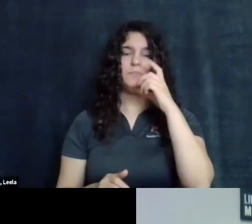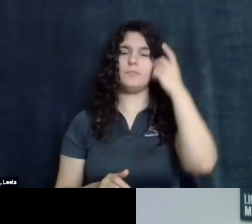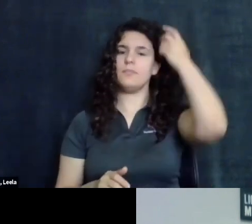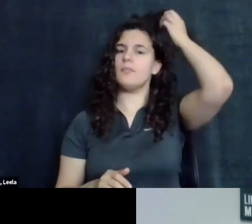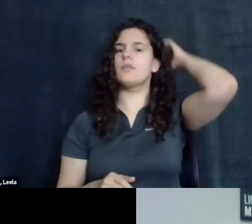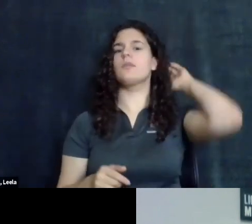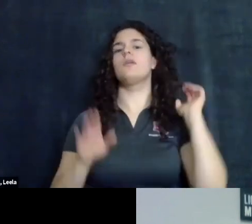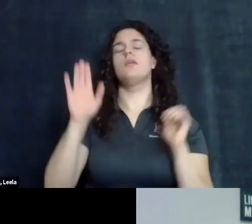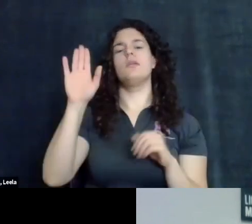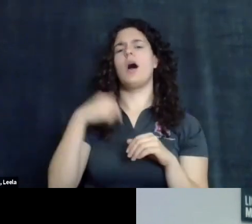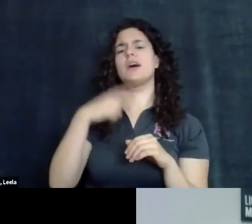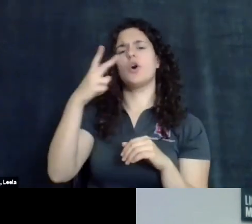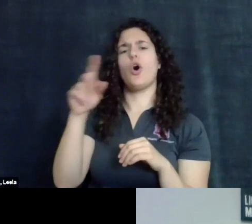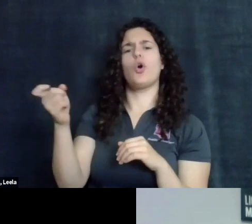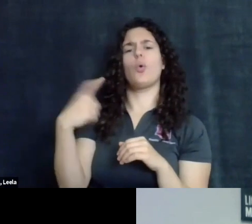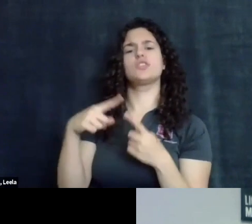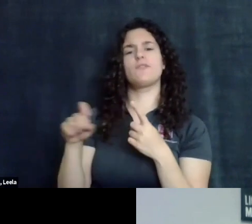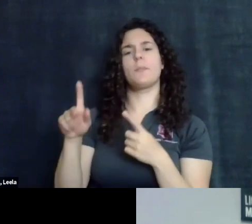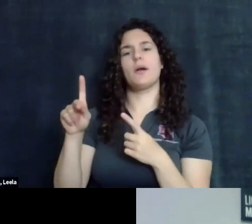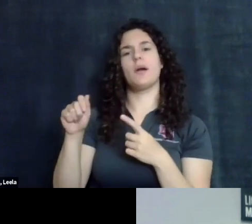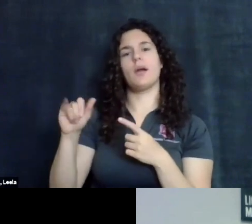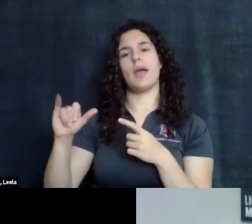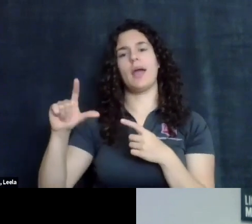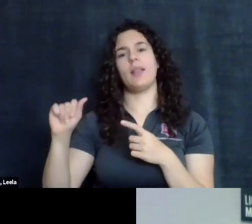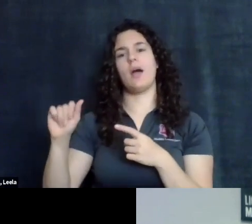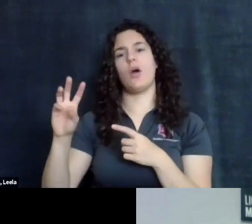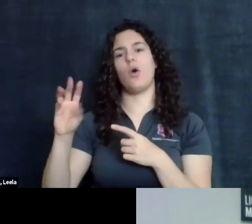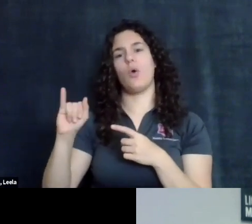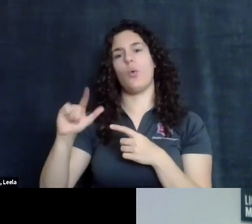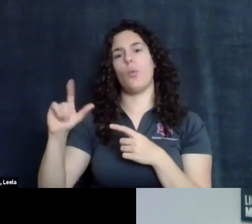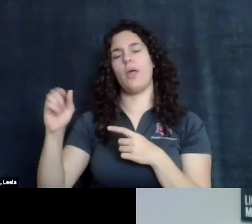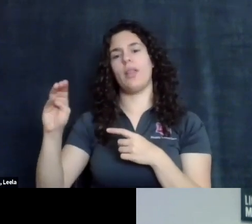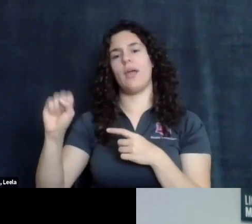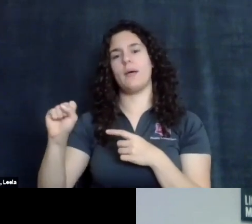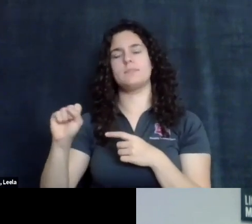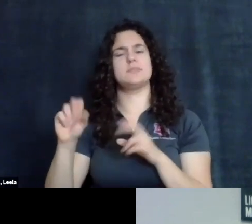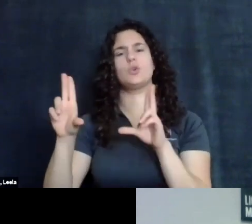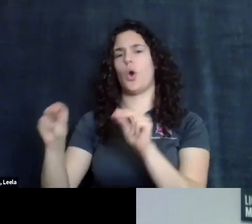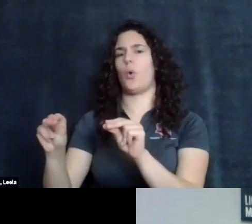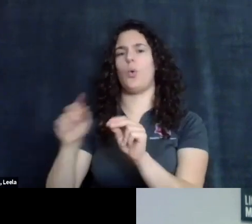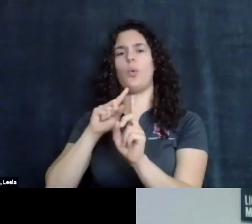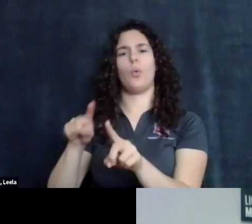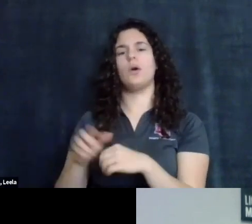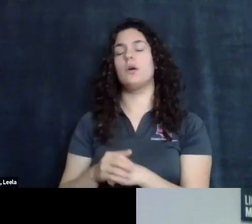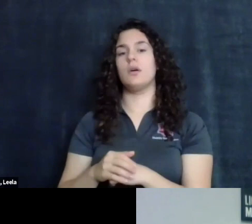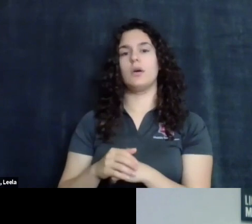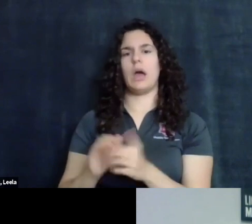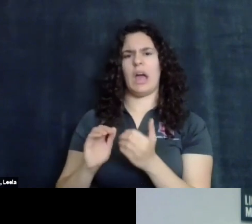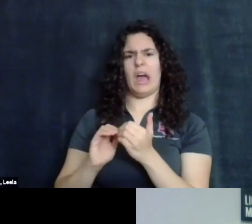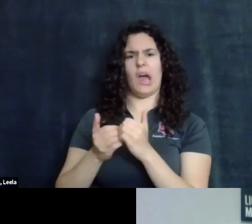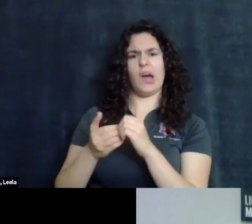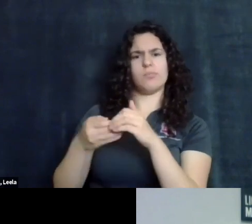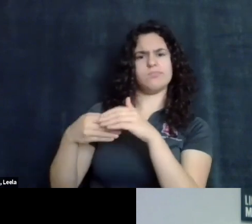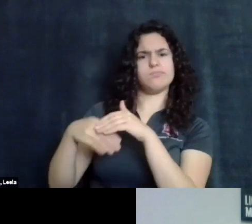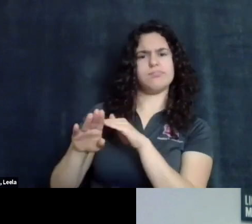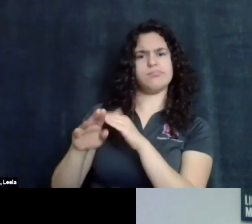question here from Kayla Williams. No, we do not have any special requirements to get into any of